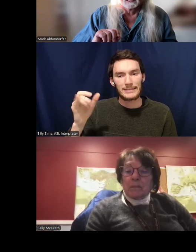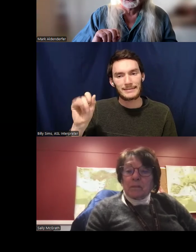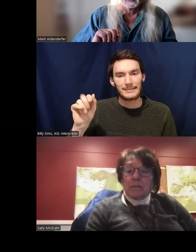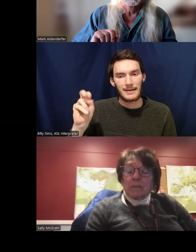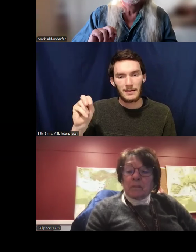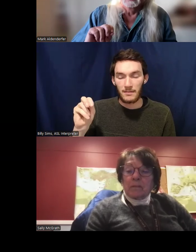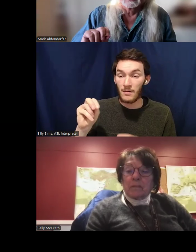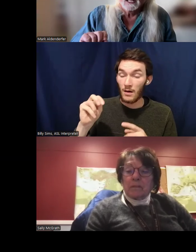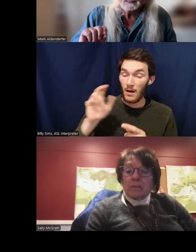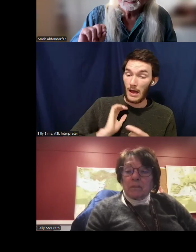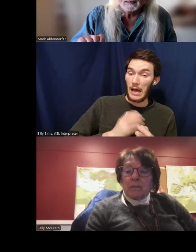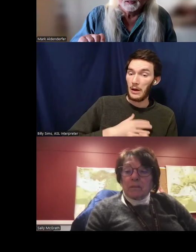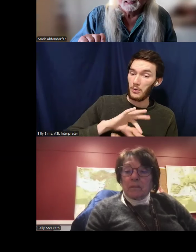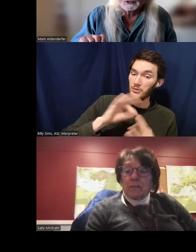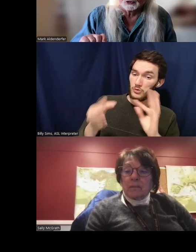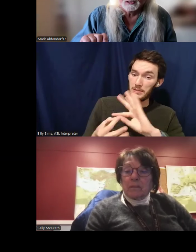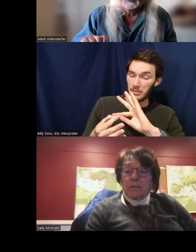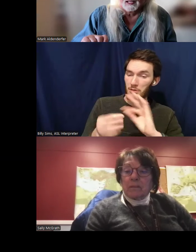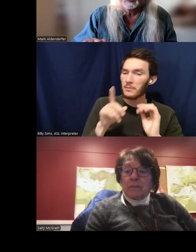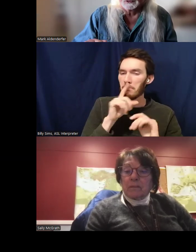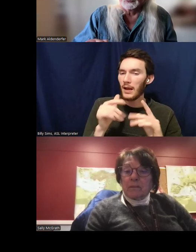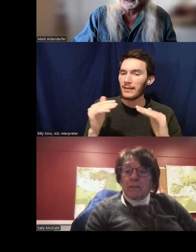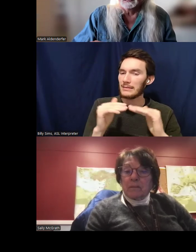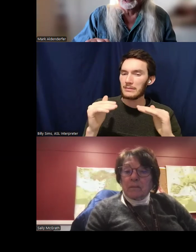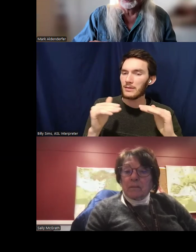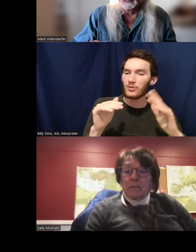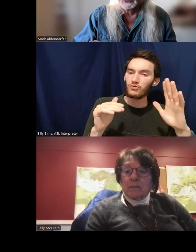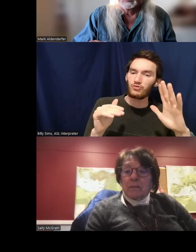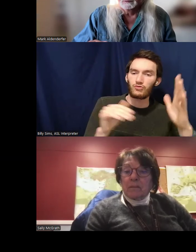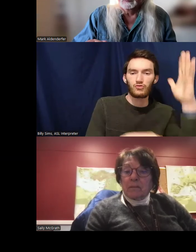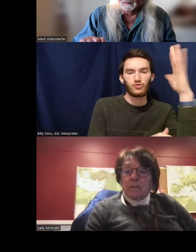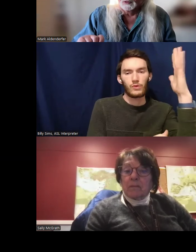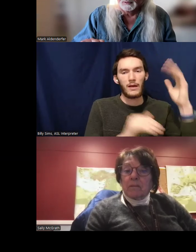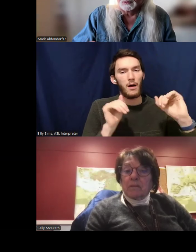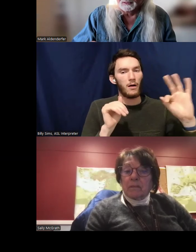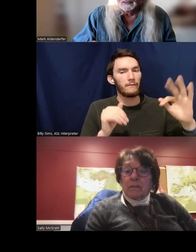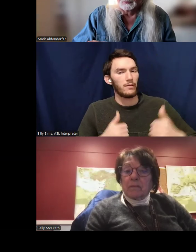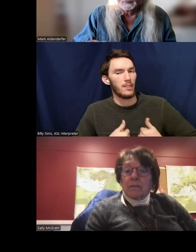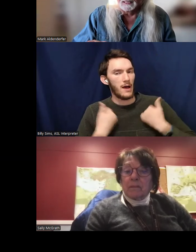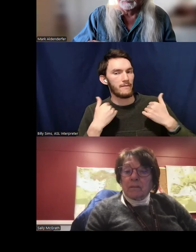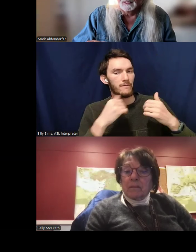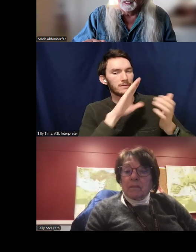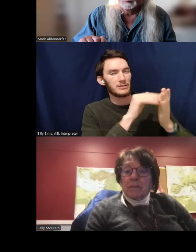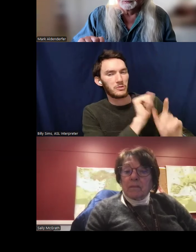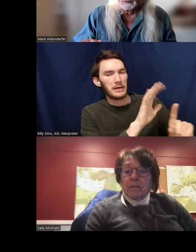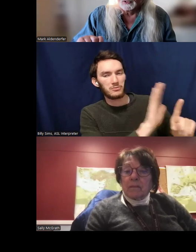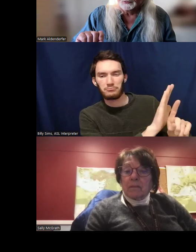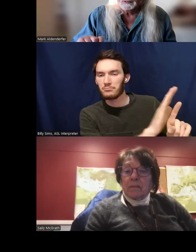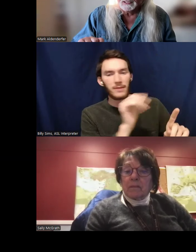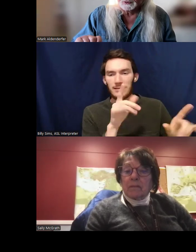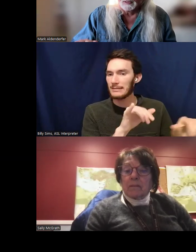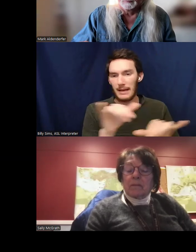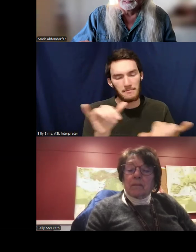as it is not the same thing as tree of life that you see in Central Asia. I want to be really clear on that. But there's